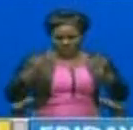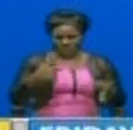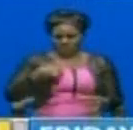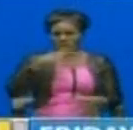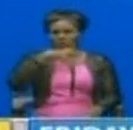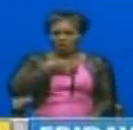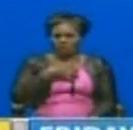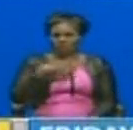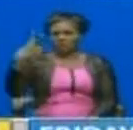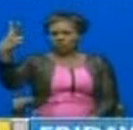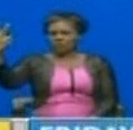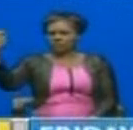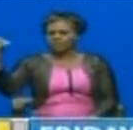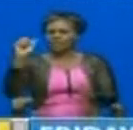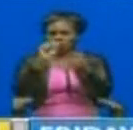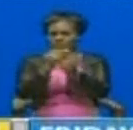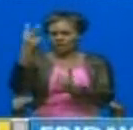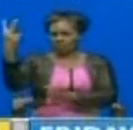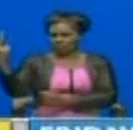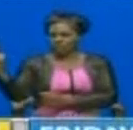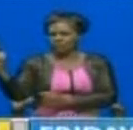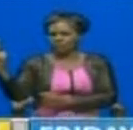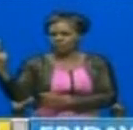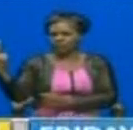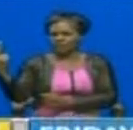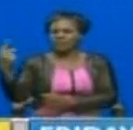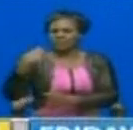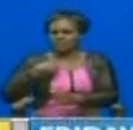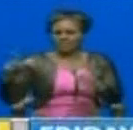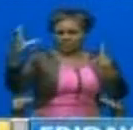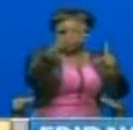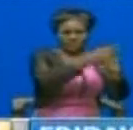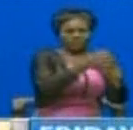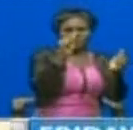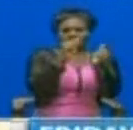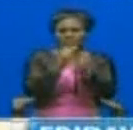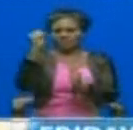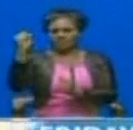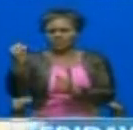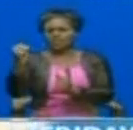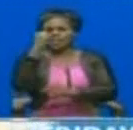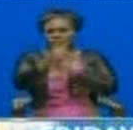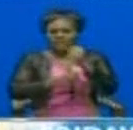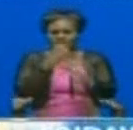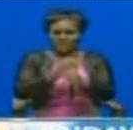retire 2012. Why? I've already attained 15 years in my running career.